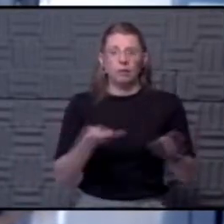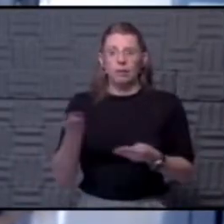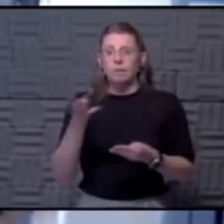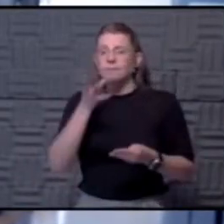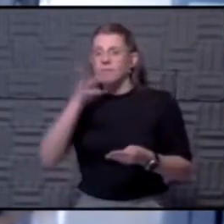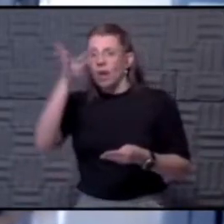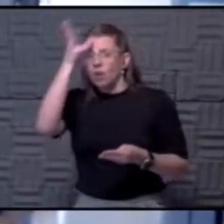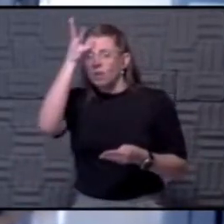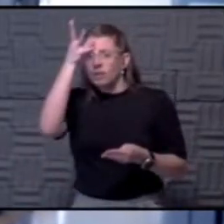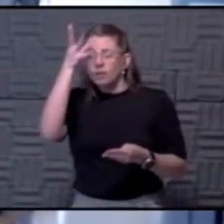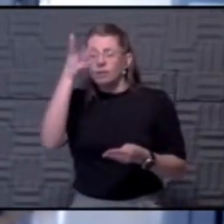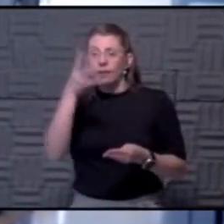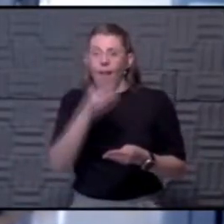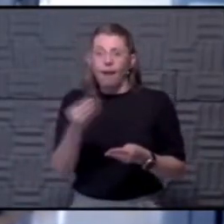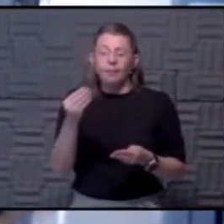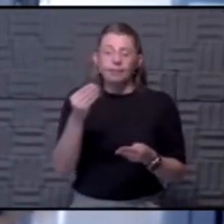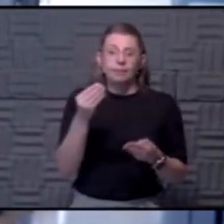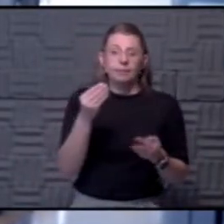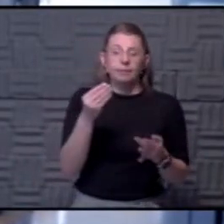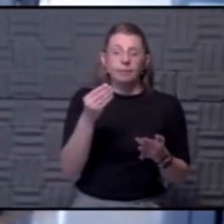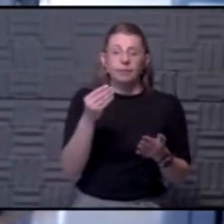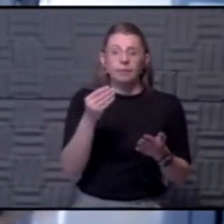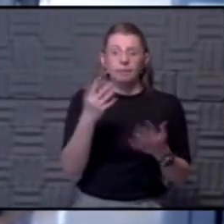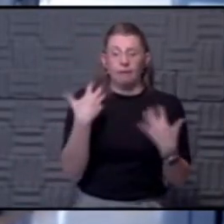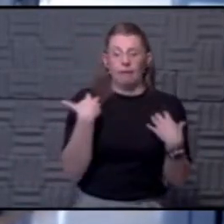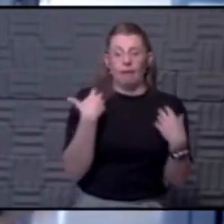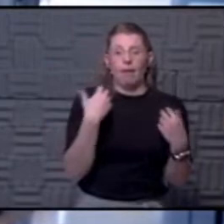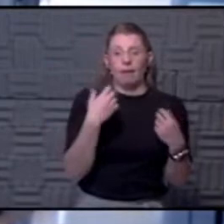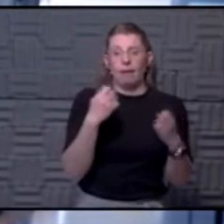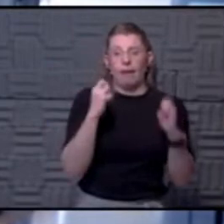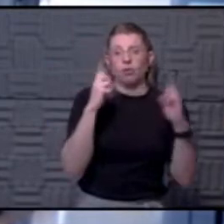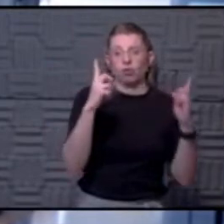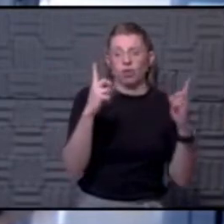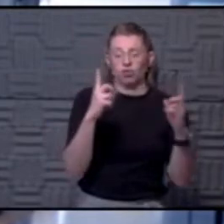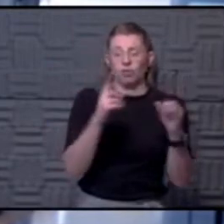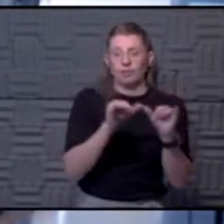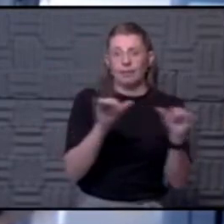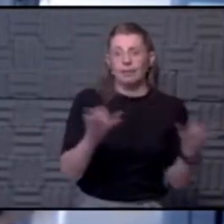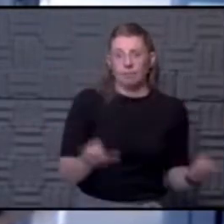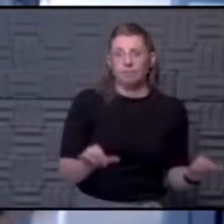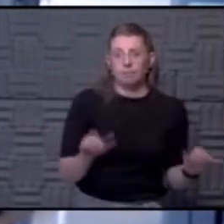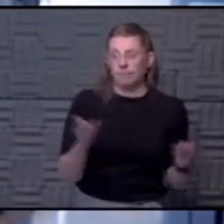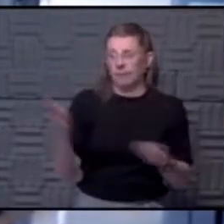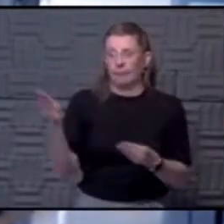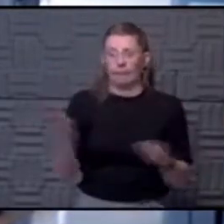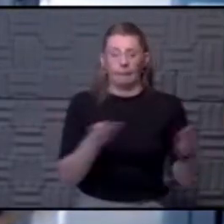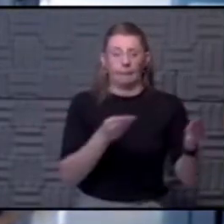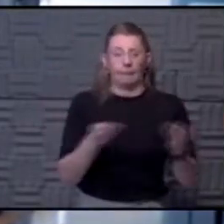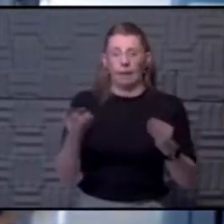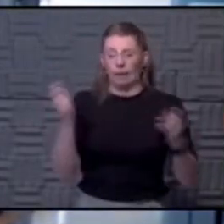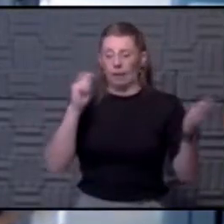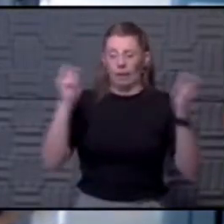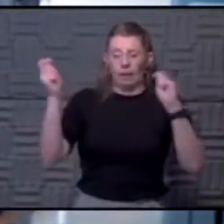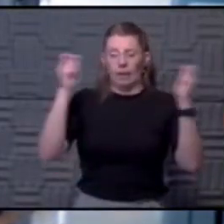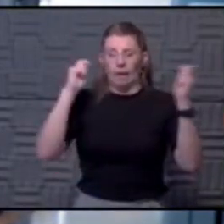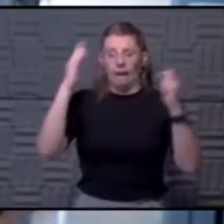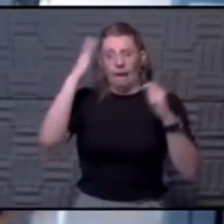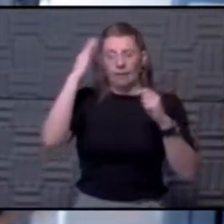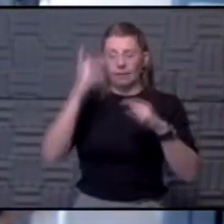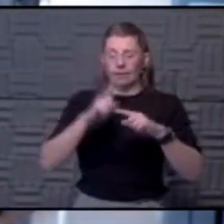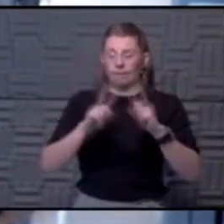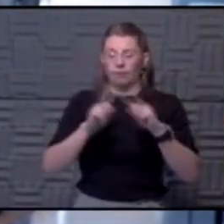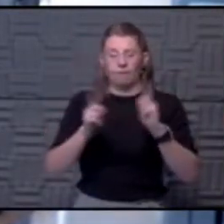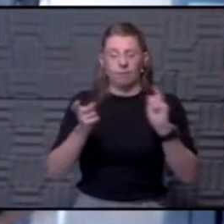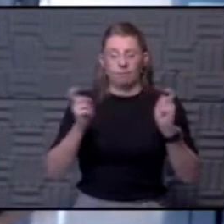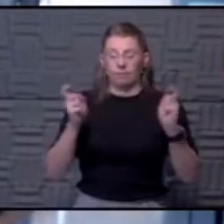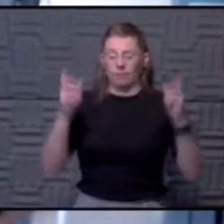the education system. So they wear many, many hats, and I think